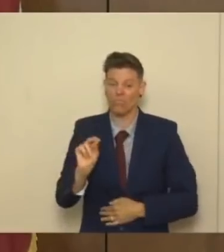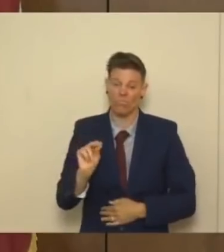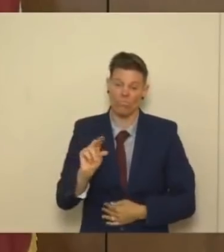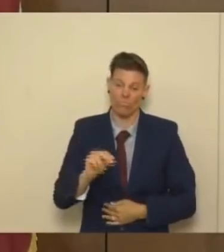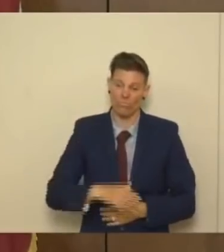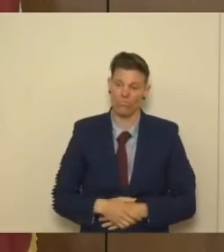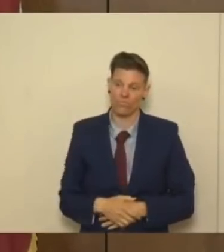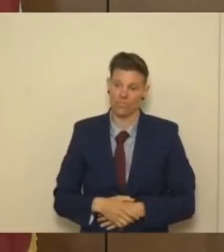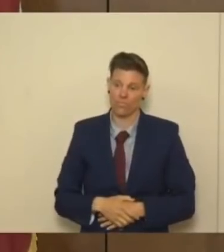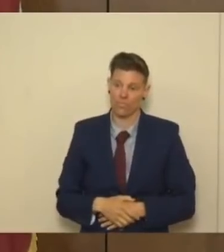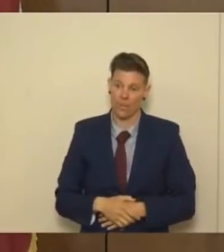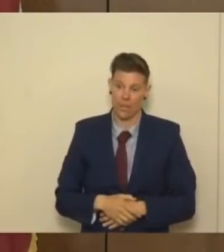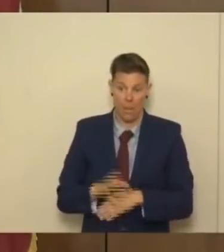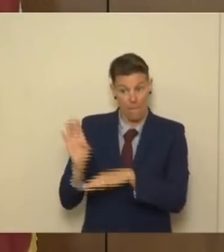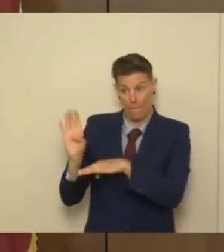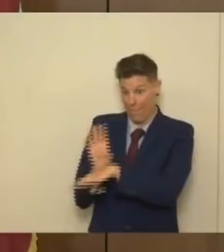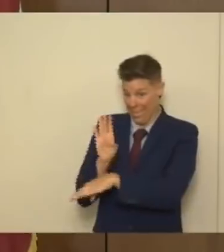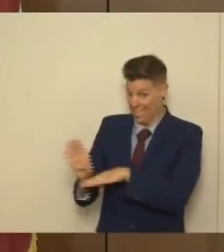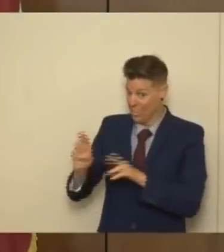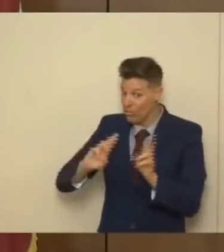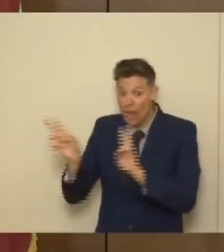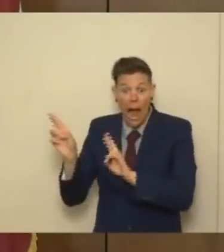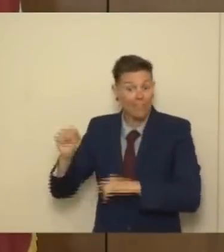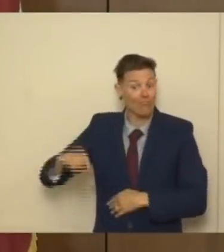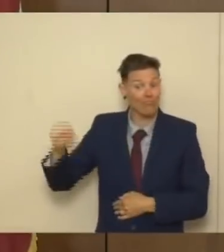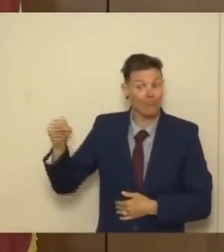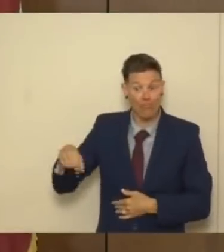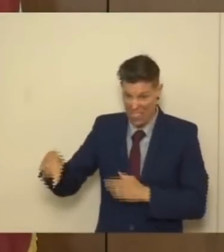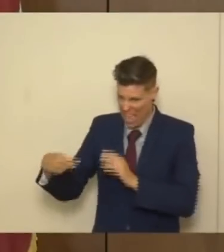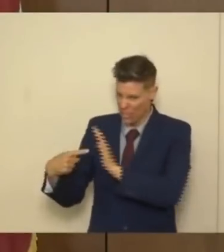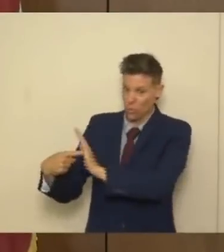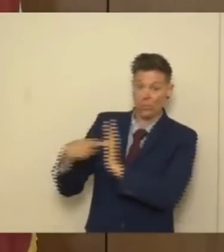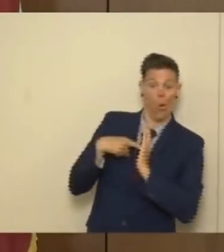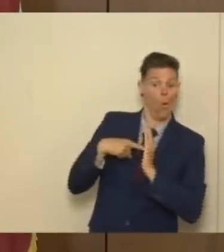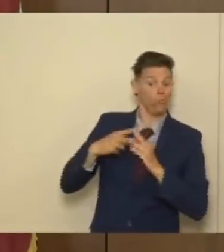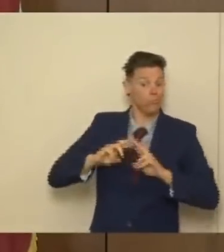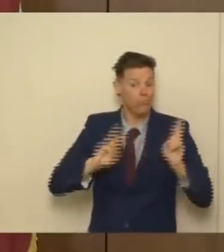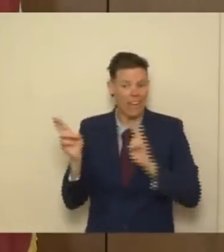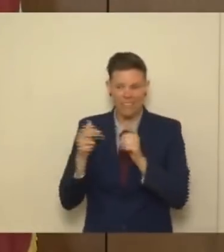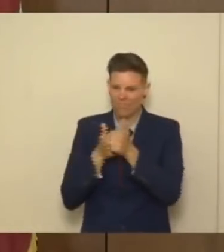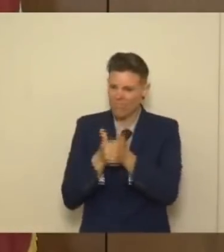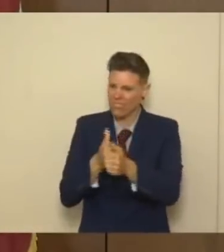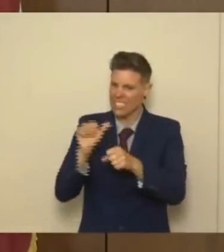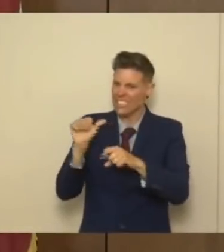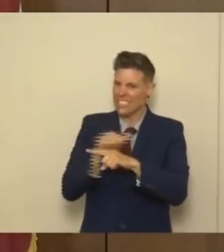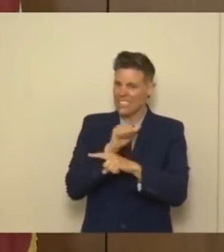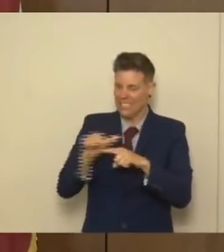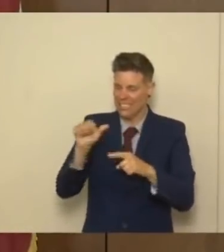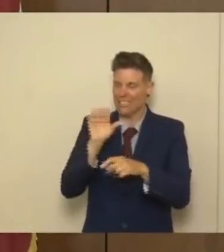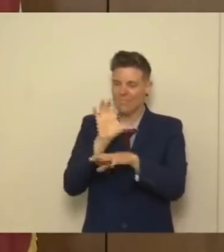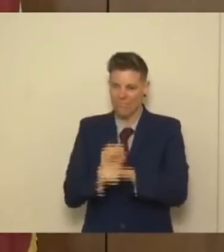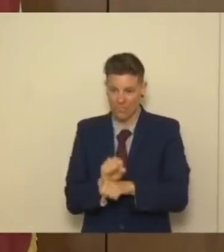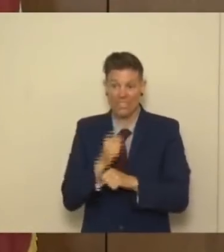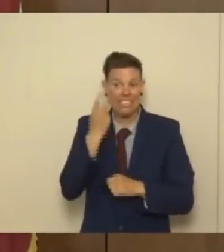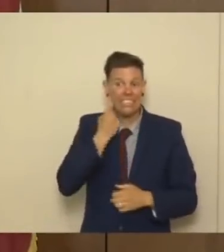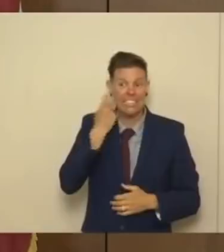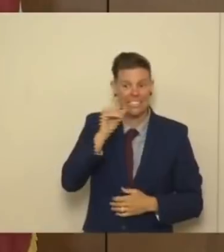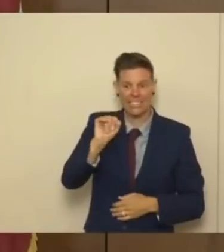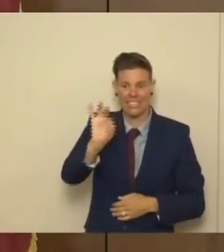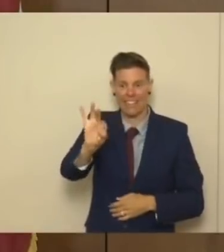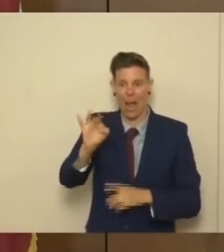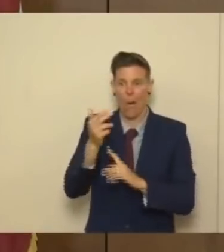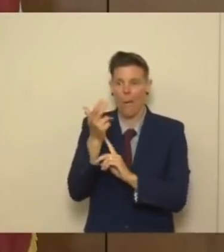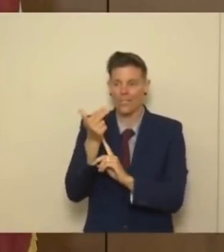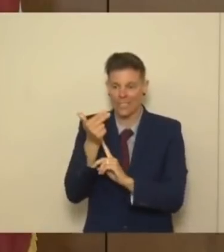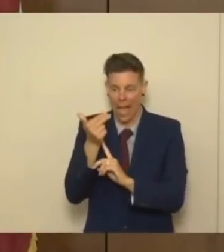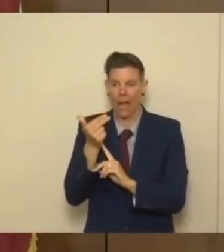about a hotel from the Lieutenant Governor in Santa Fe that clearly is not adhering. We have an investigation going. Businesses have to do